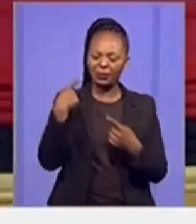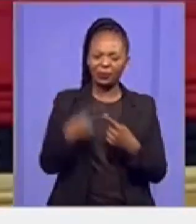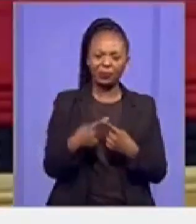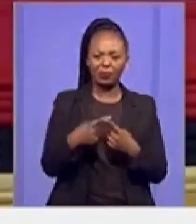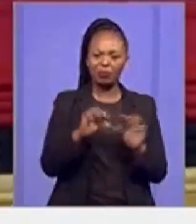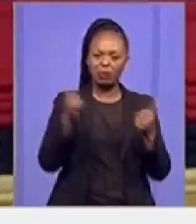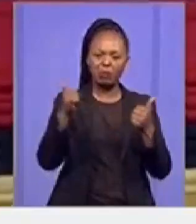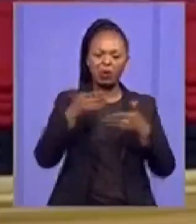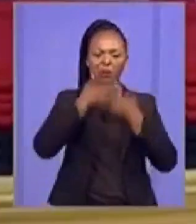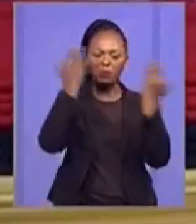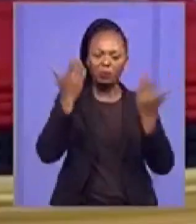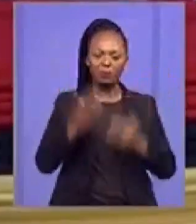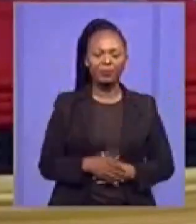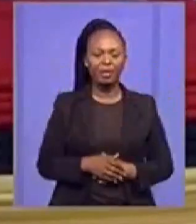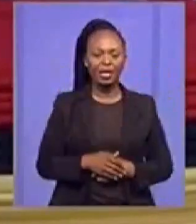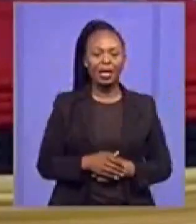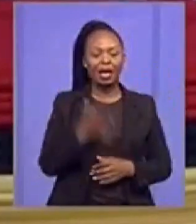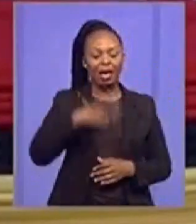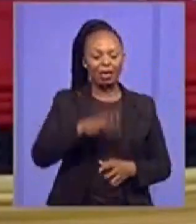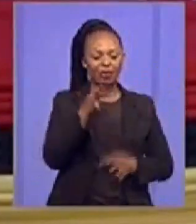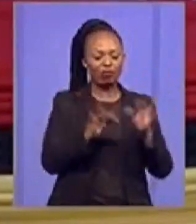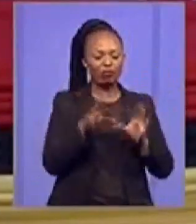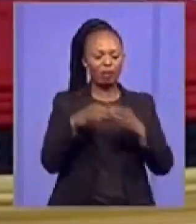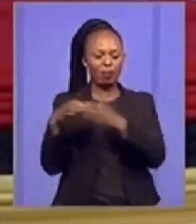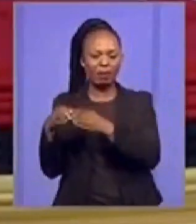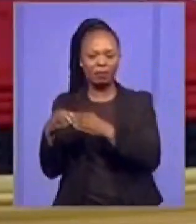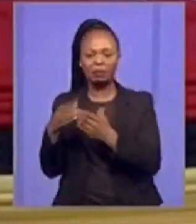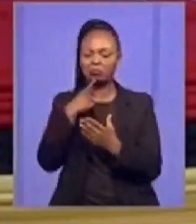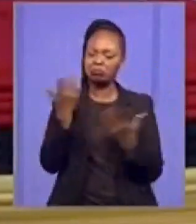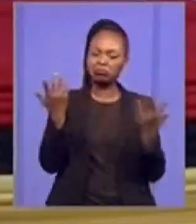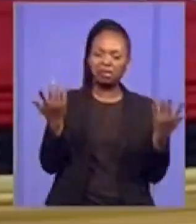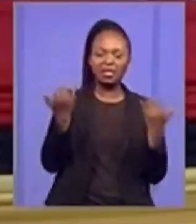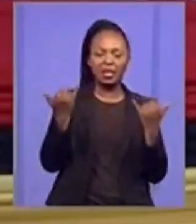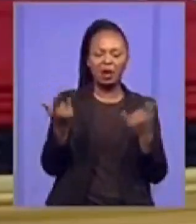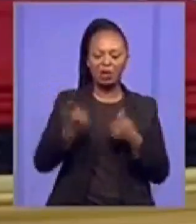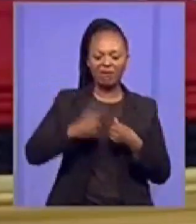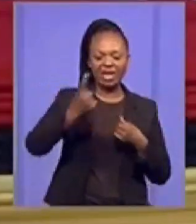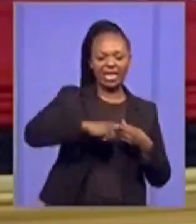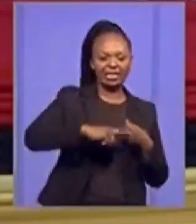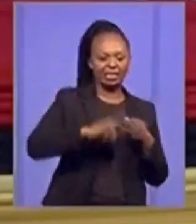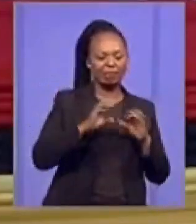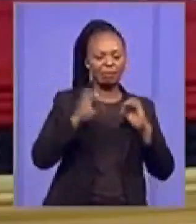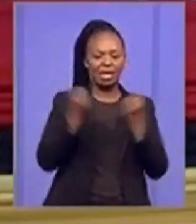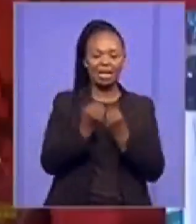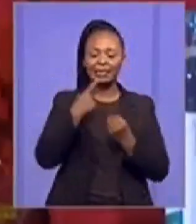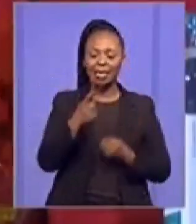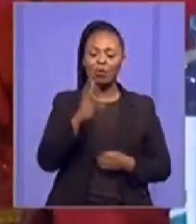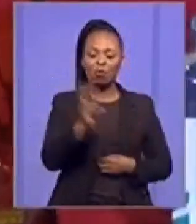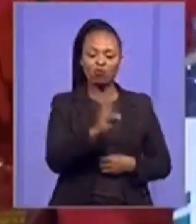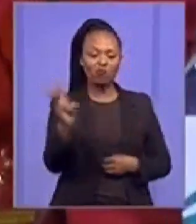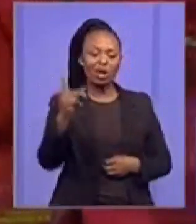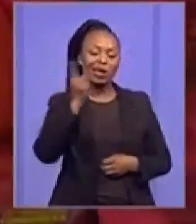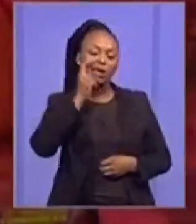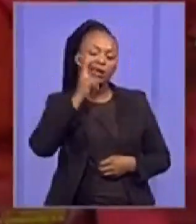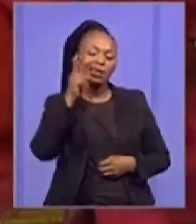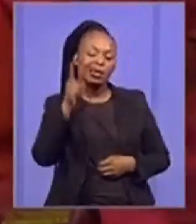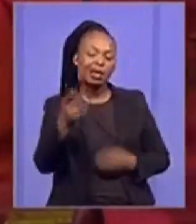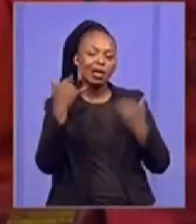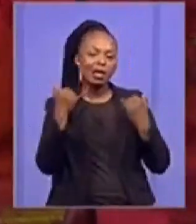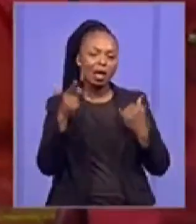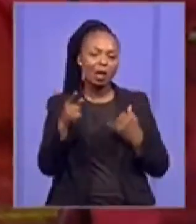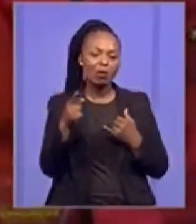people? Ha mekga ya mahatammoho e tholetsa diphetho tsena ire itlo beha leihlo le ntšhotšho ditho tsena